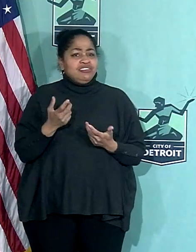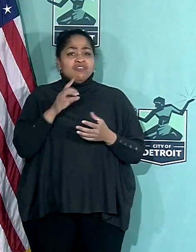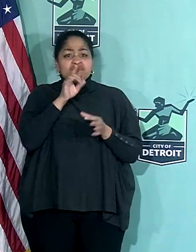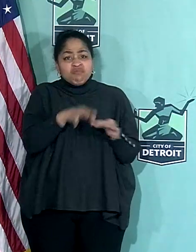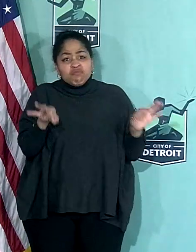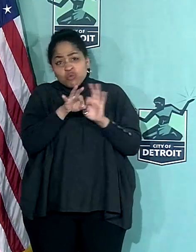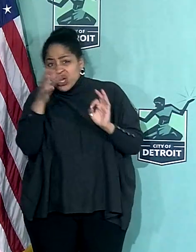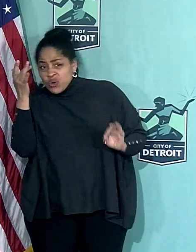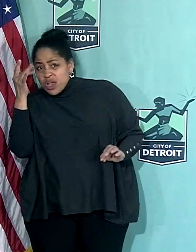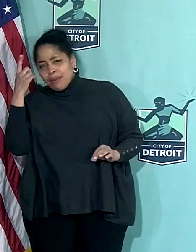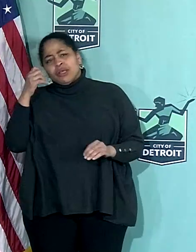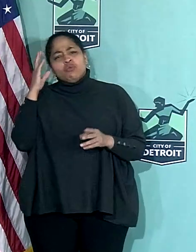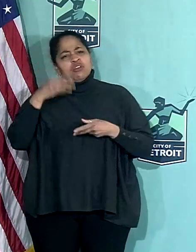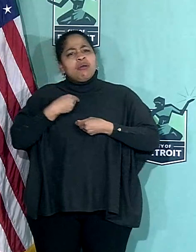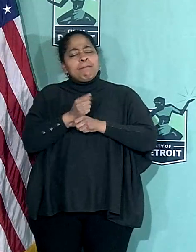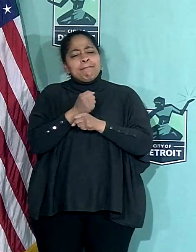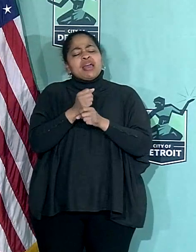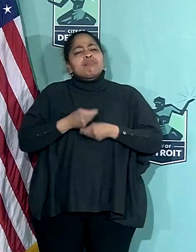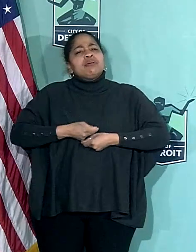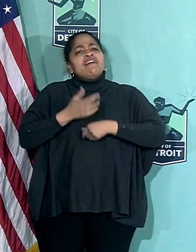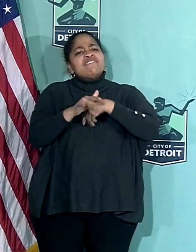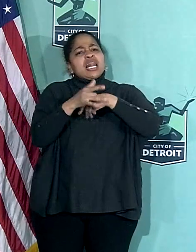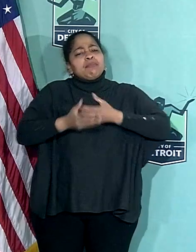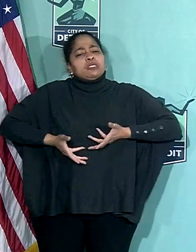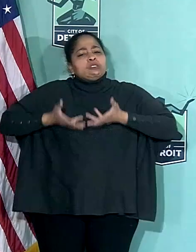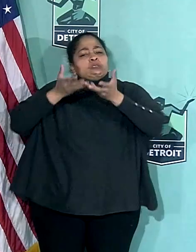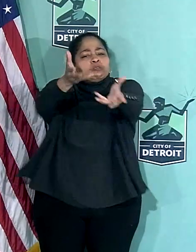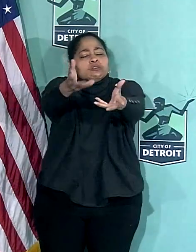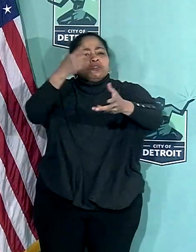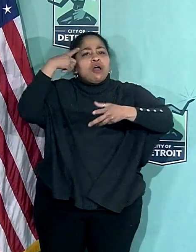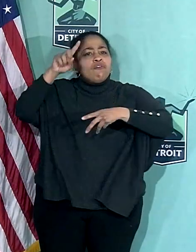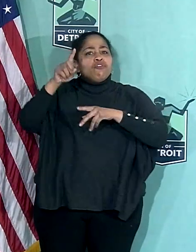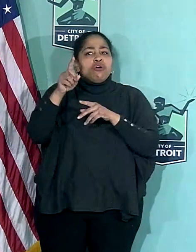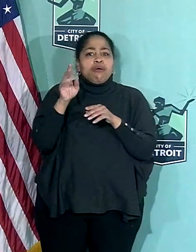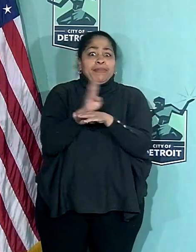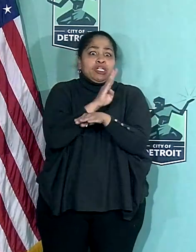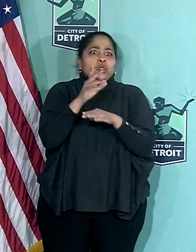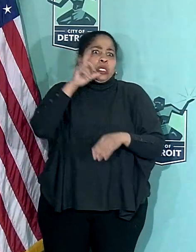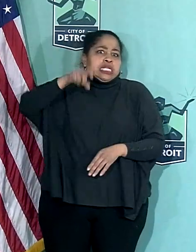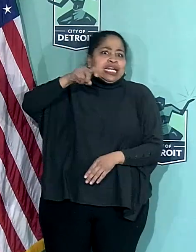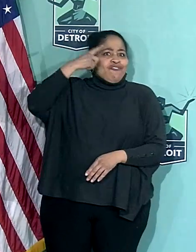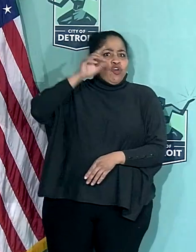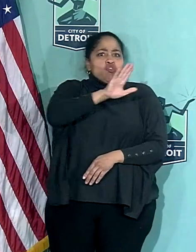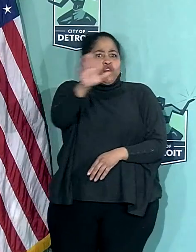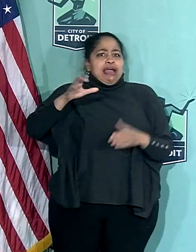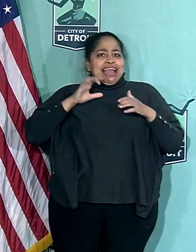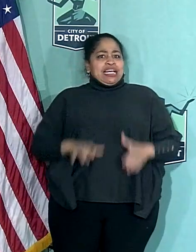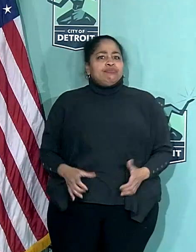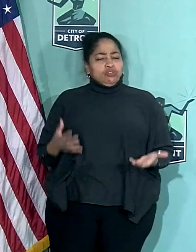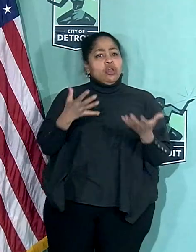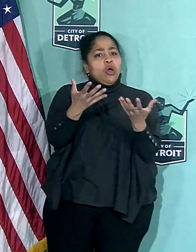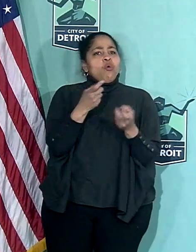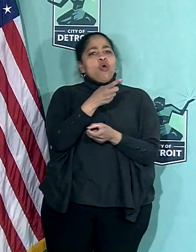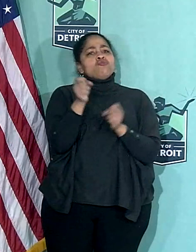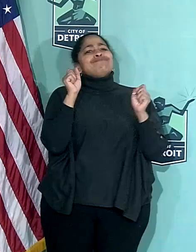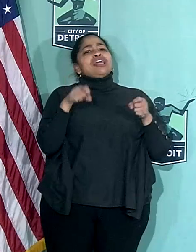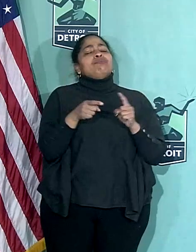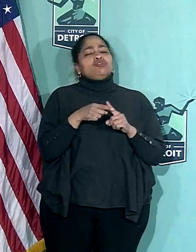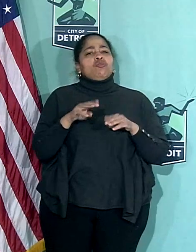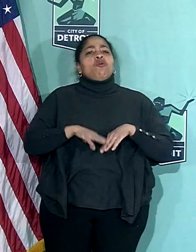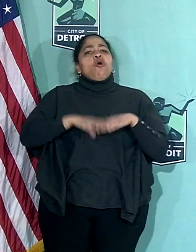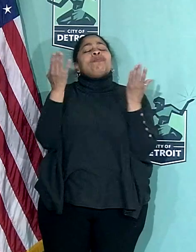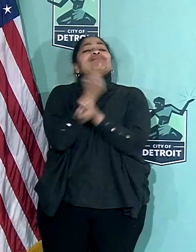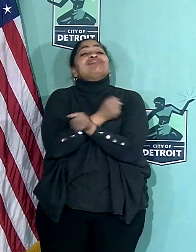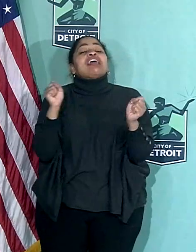them available to businesses that need them for their customers. We want you to be able to reopen safely in the next